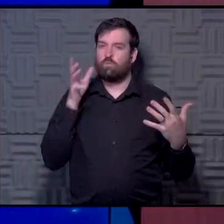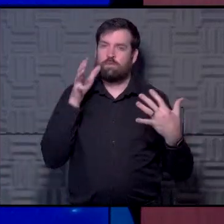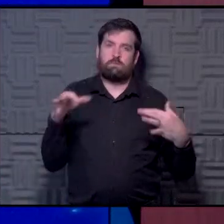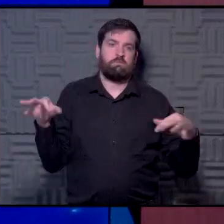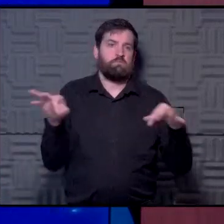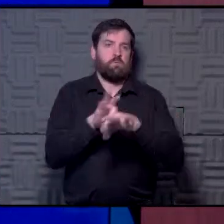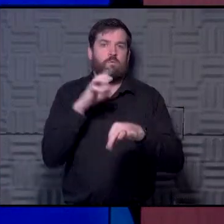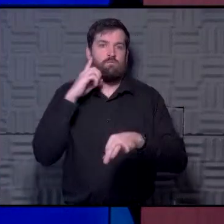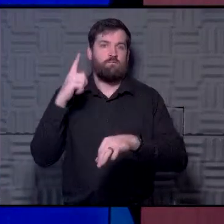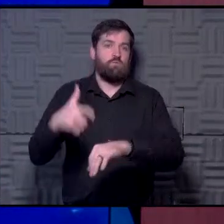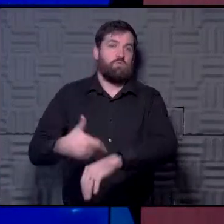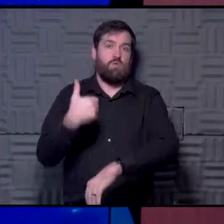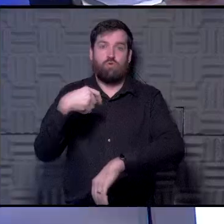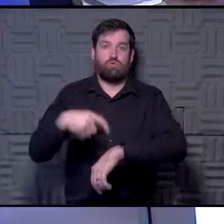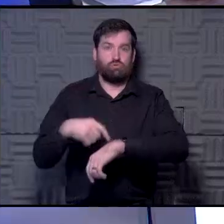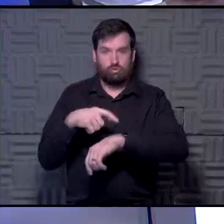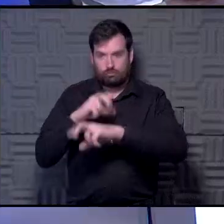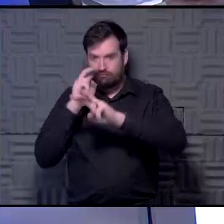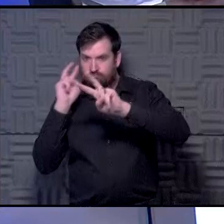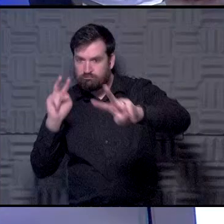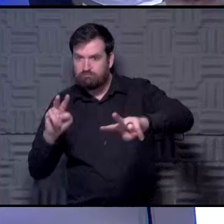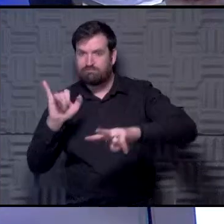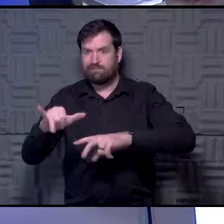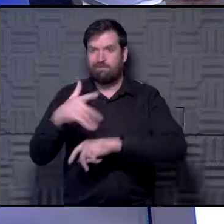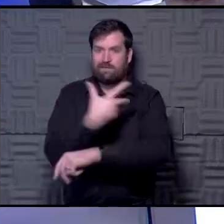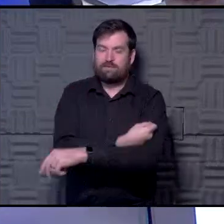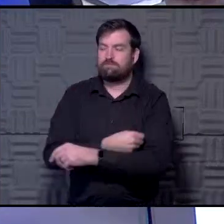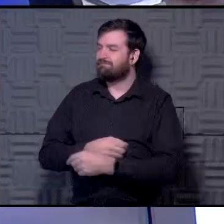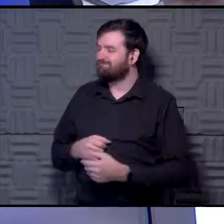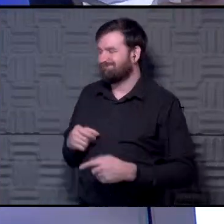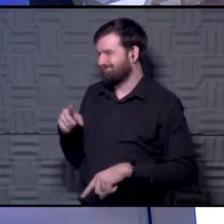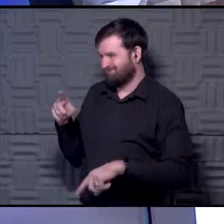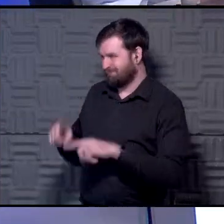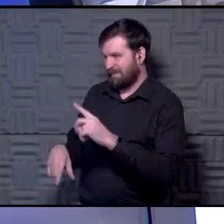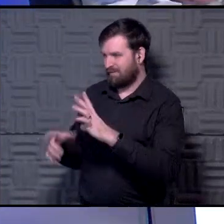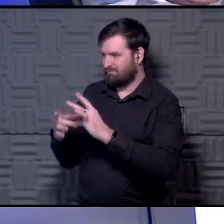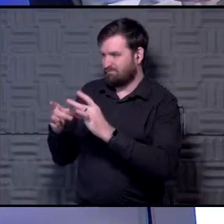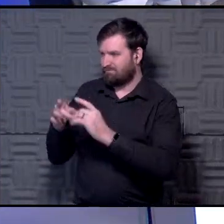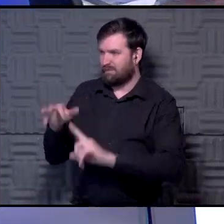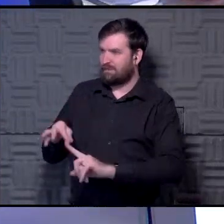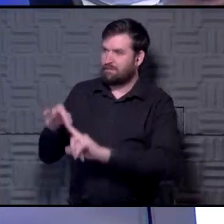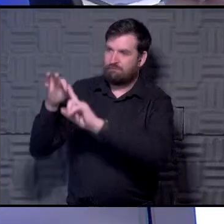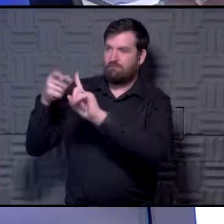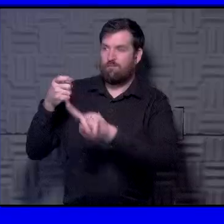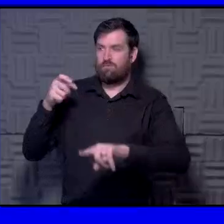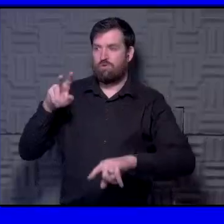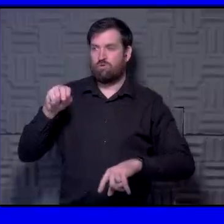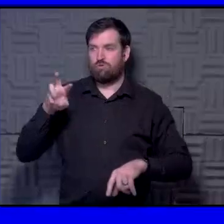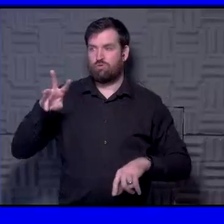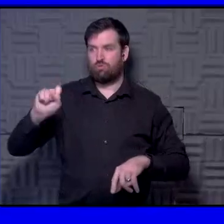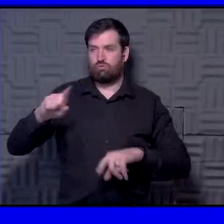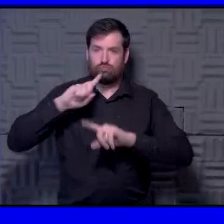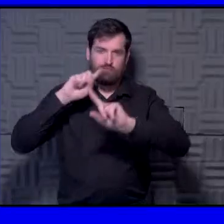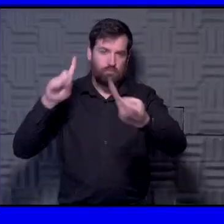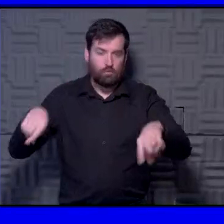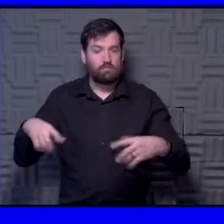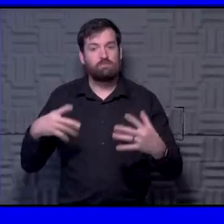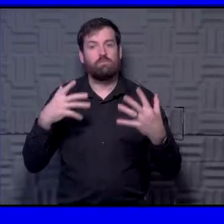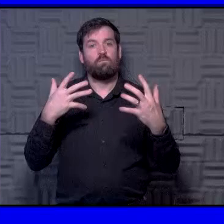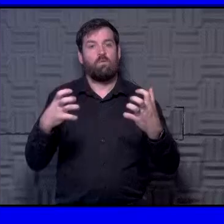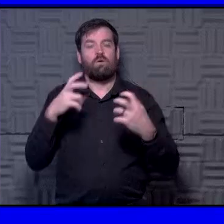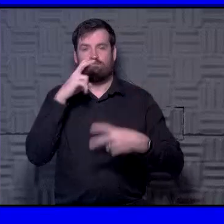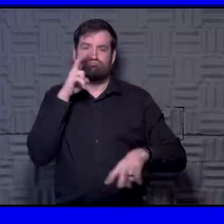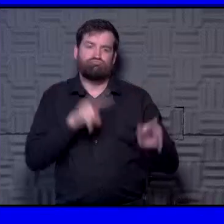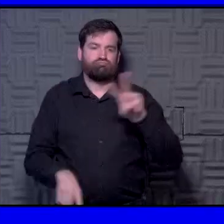long-term outlook for that vaccine. Yeah, I really can't comment any more than what we have seen in those news reports. We'd certainly like to look at